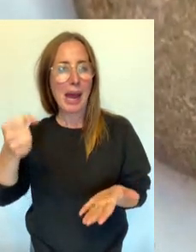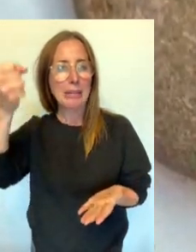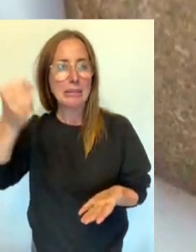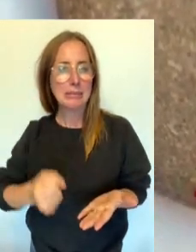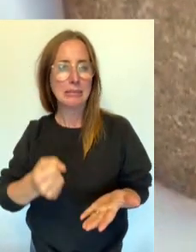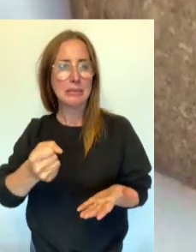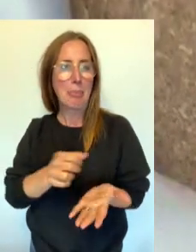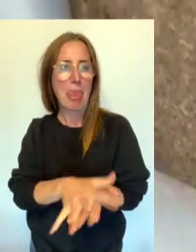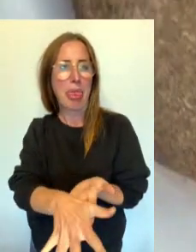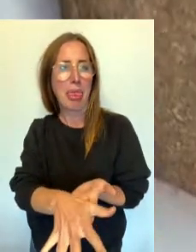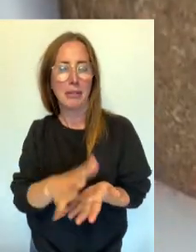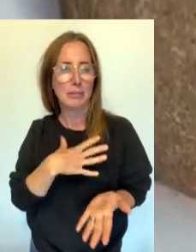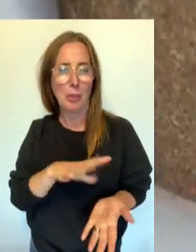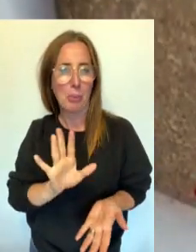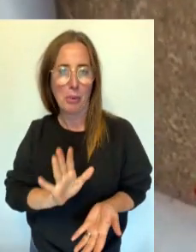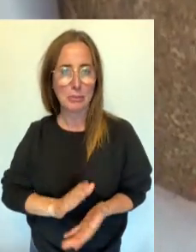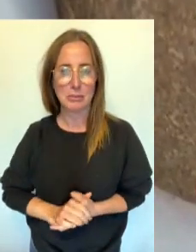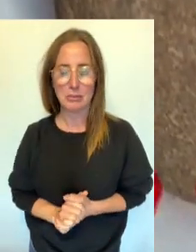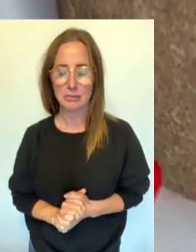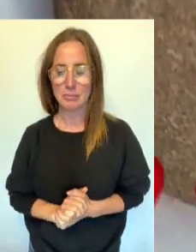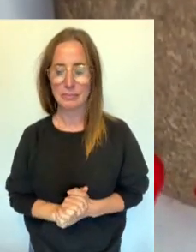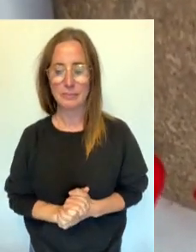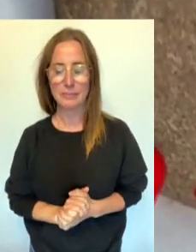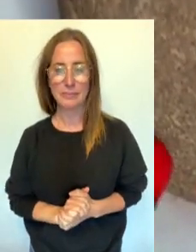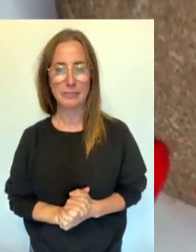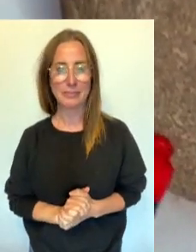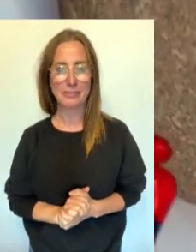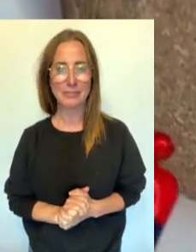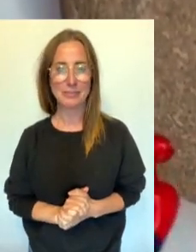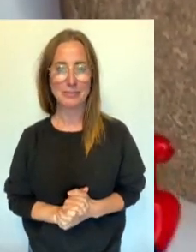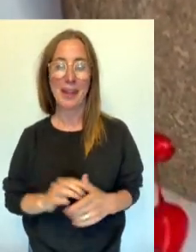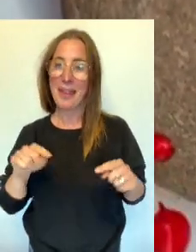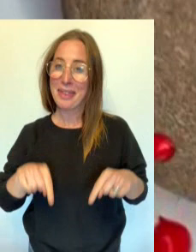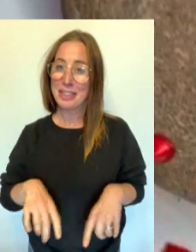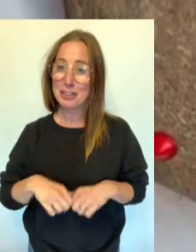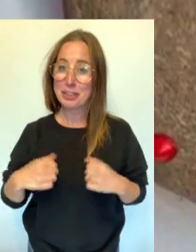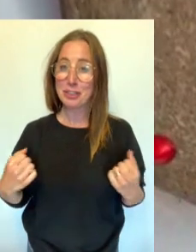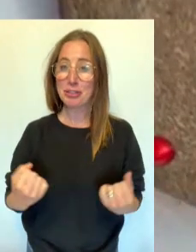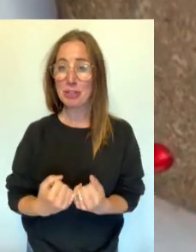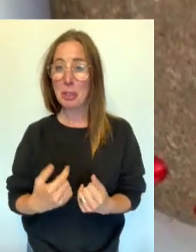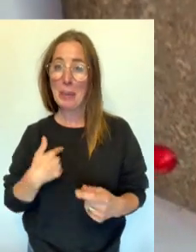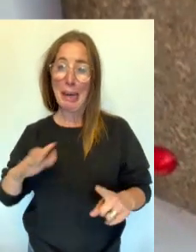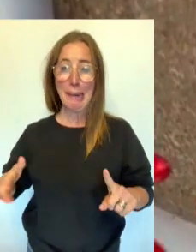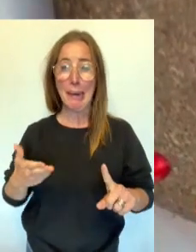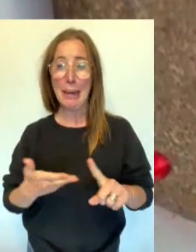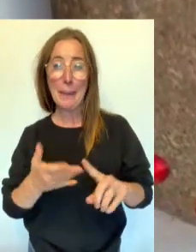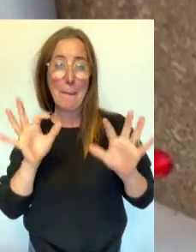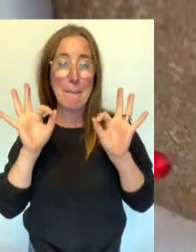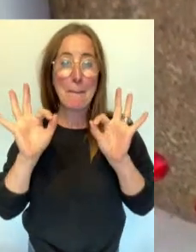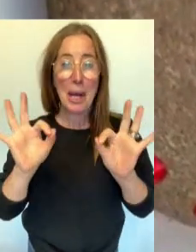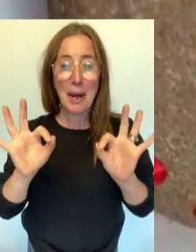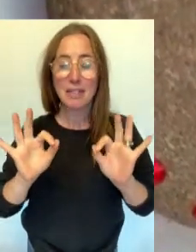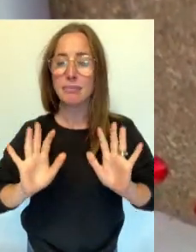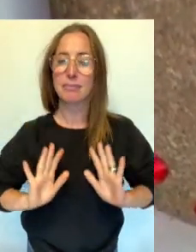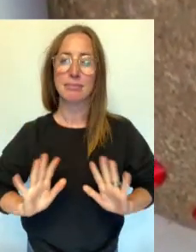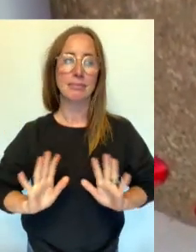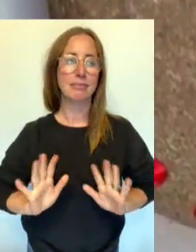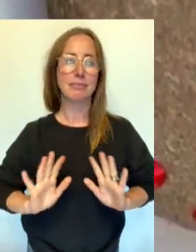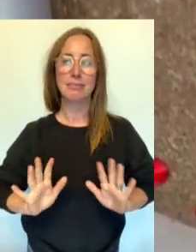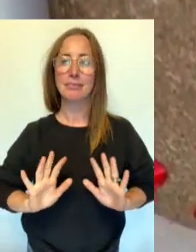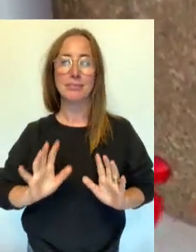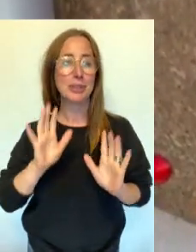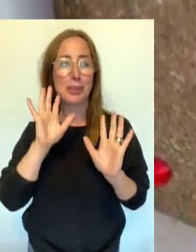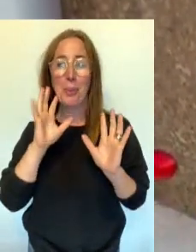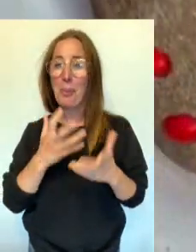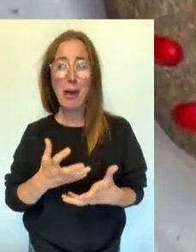And in our group, we do not strive for perfection, so if it goes wrong, don't worry about it. You can wipe it off